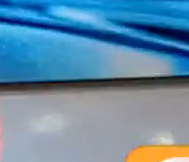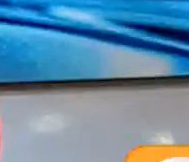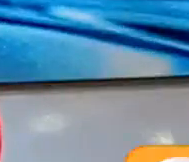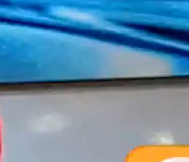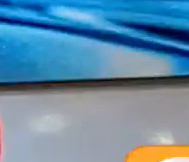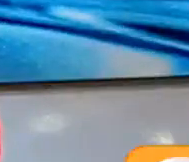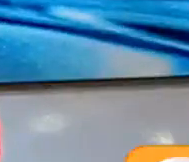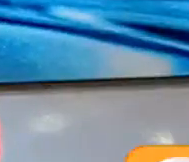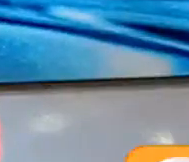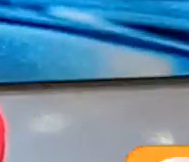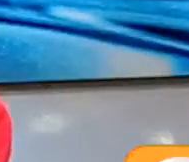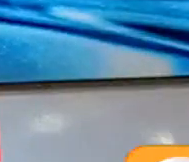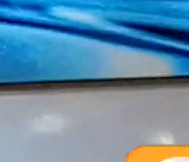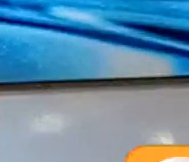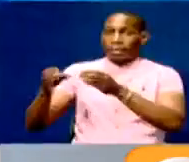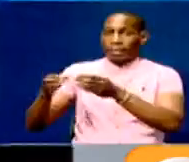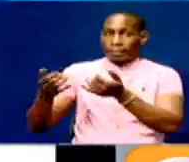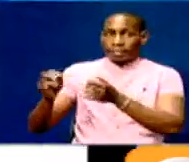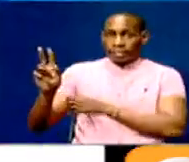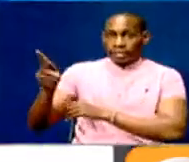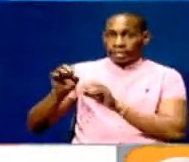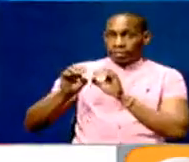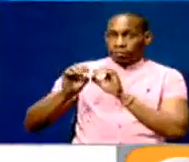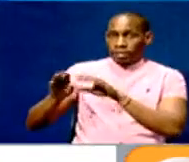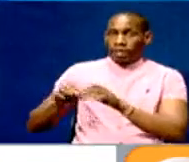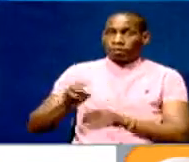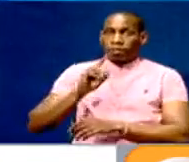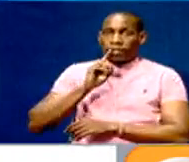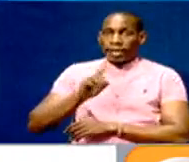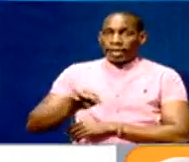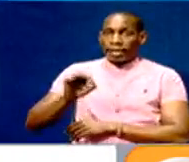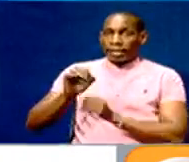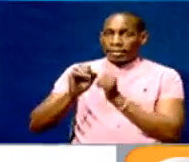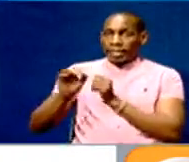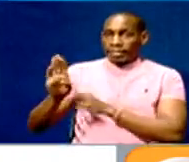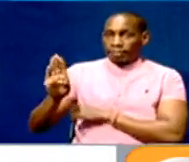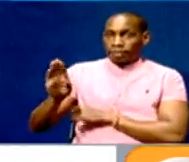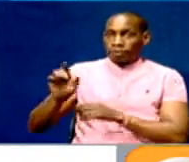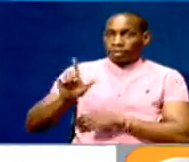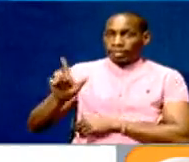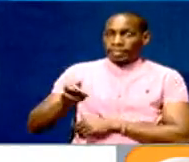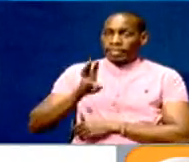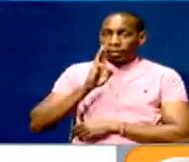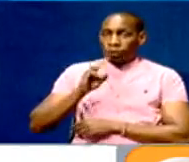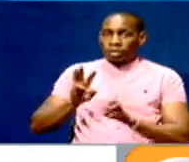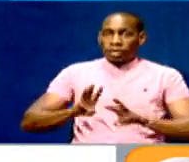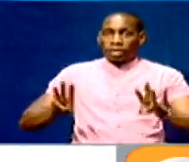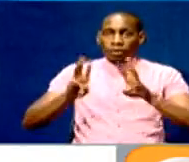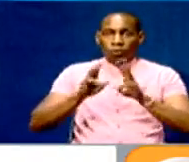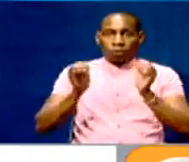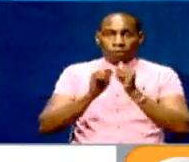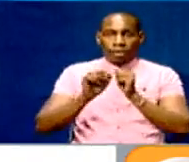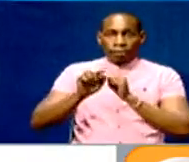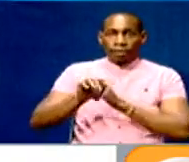Let's talk business and water supply companies in the country are losing 113 billion litres of water worth